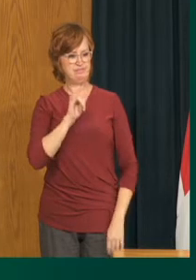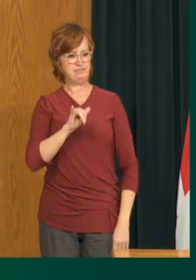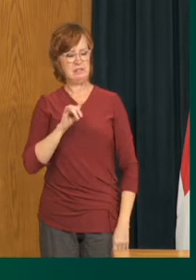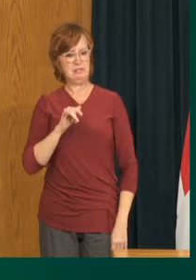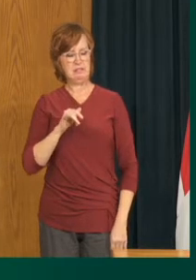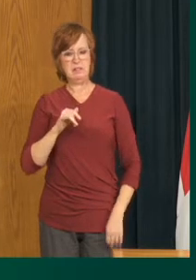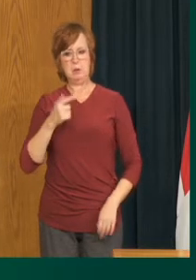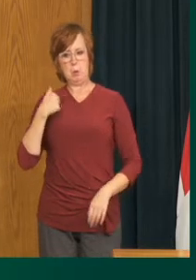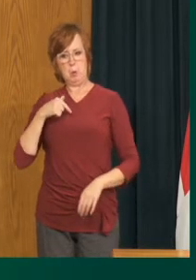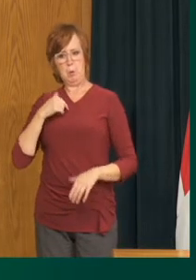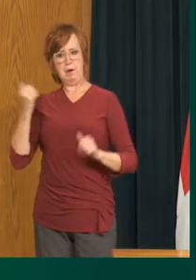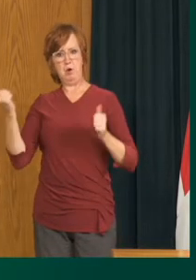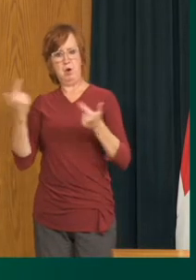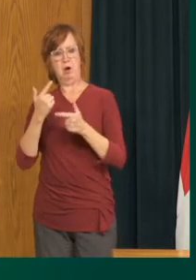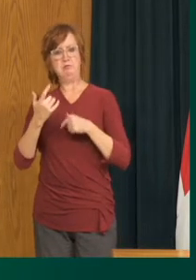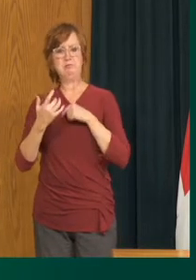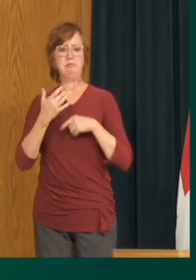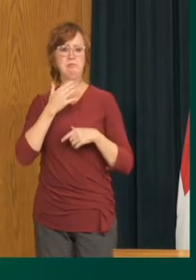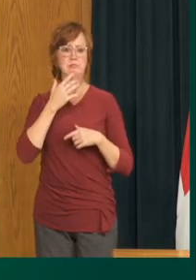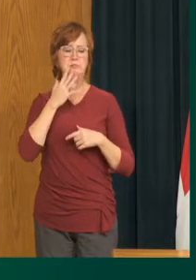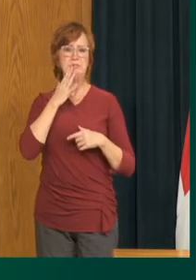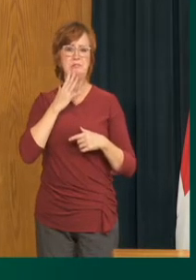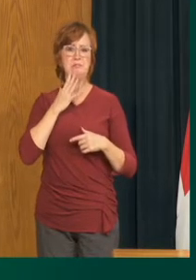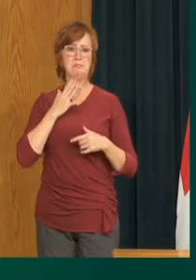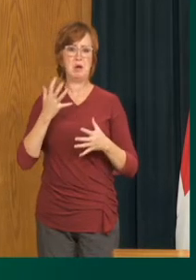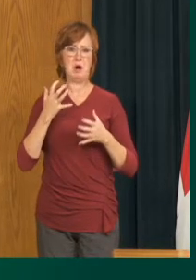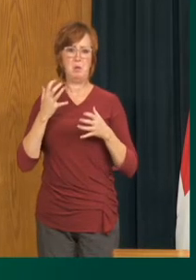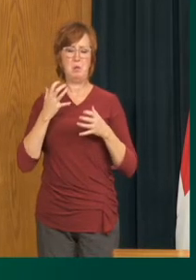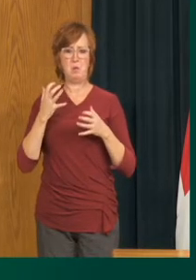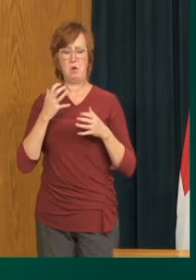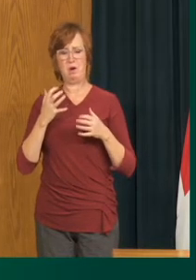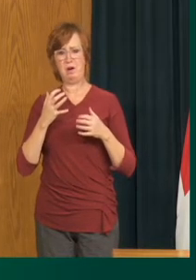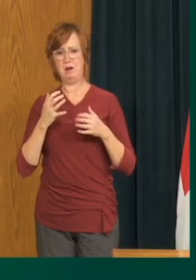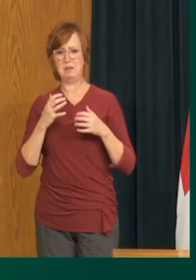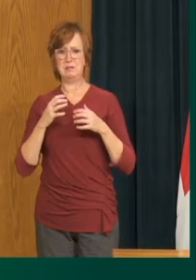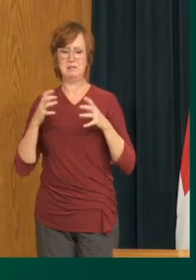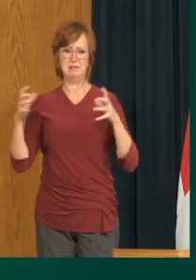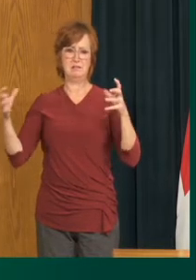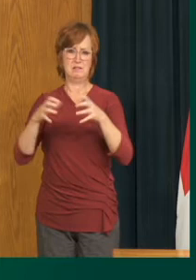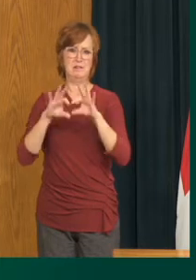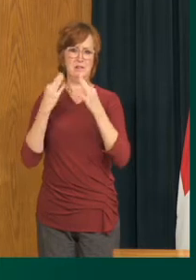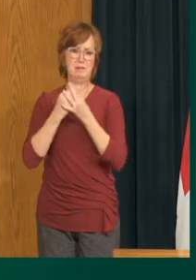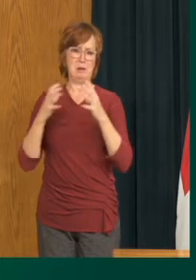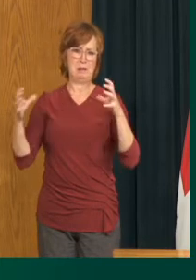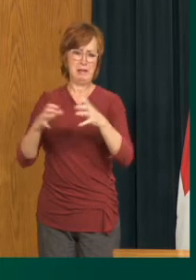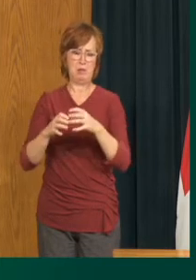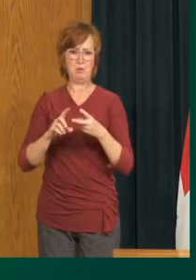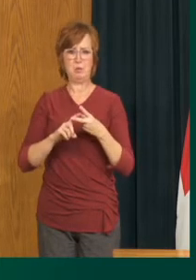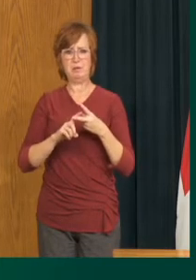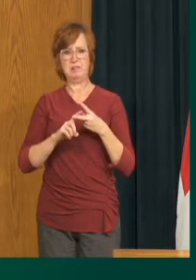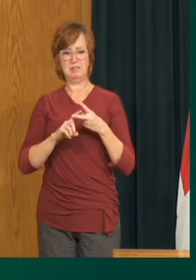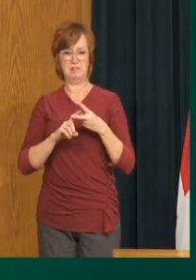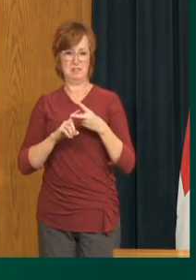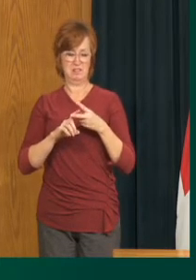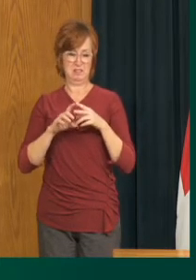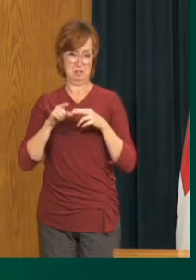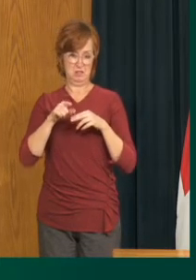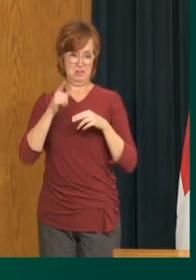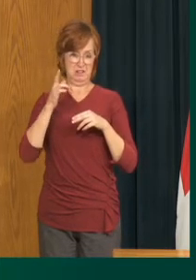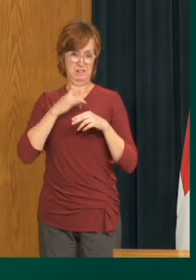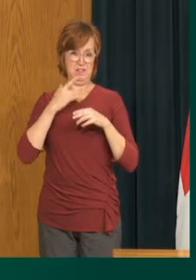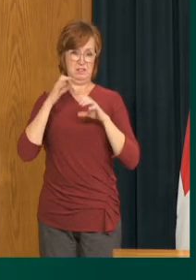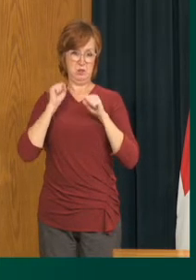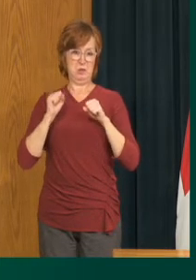if say we consistently have low active case numbers this winter, is there an opportunity to ease some of the restrictions